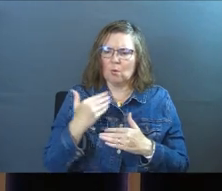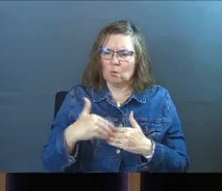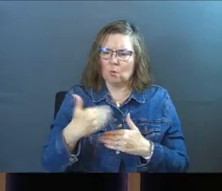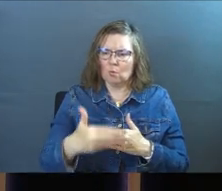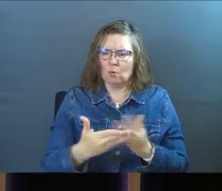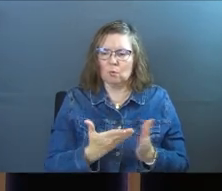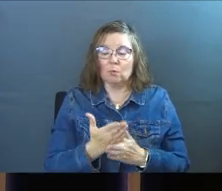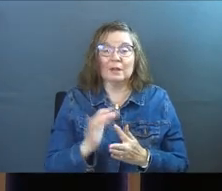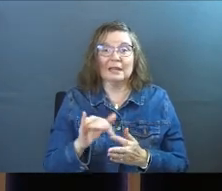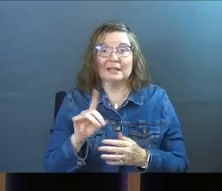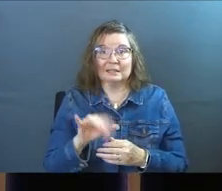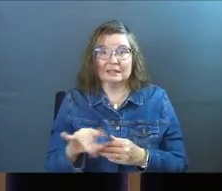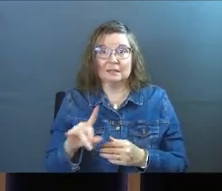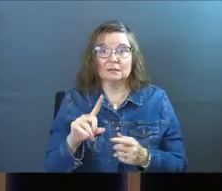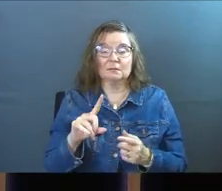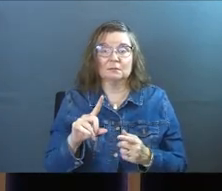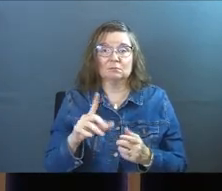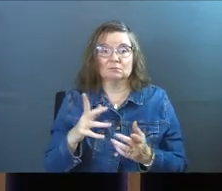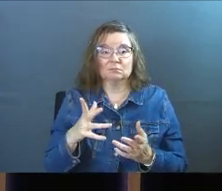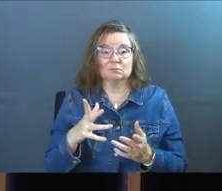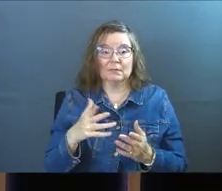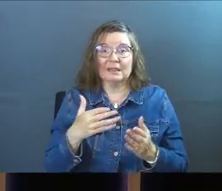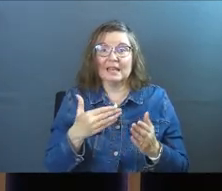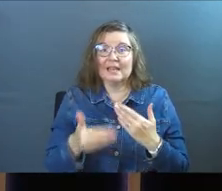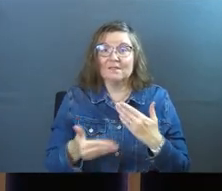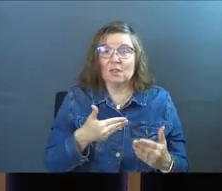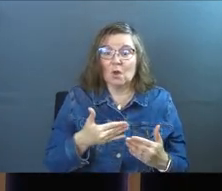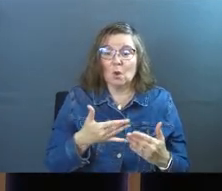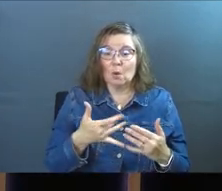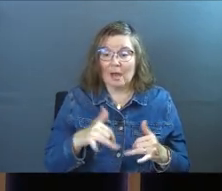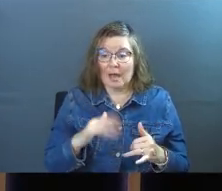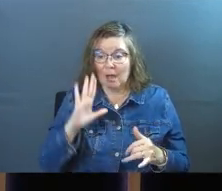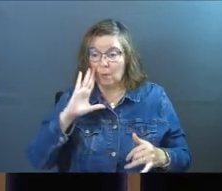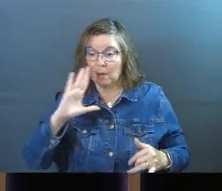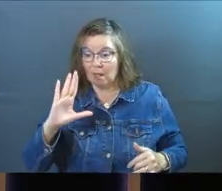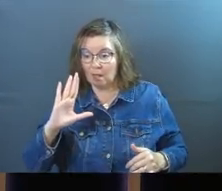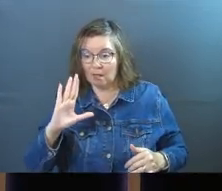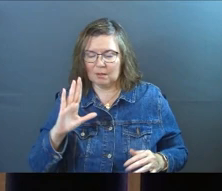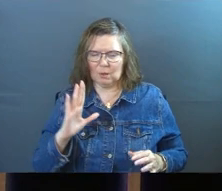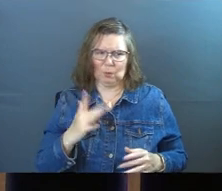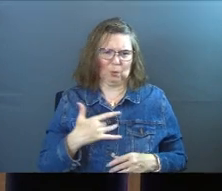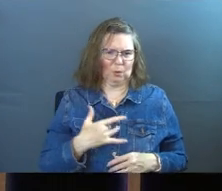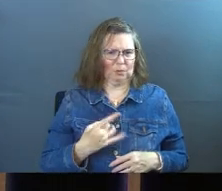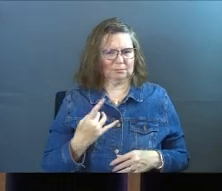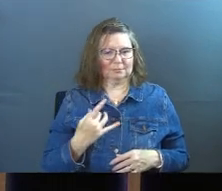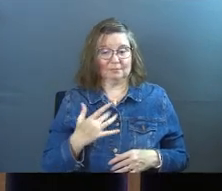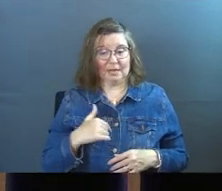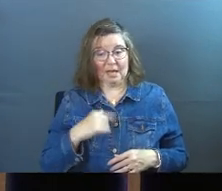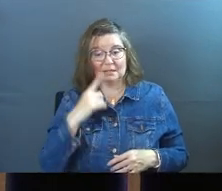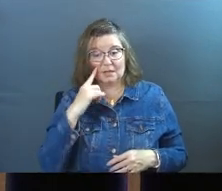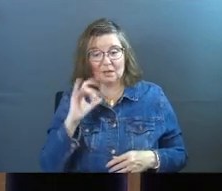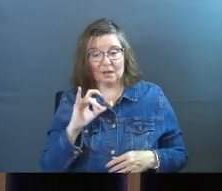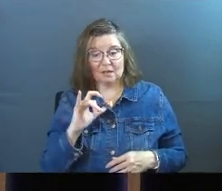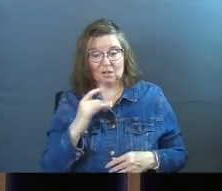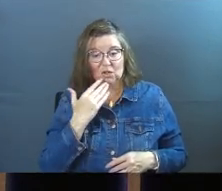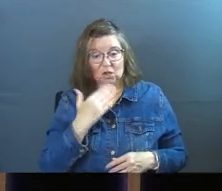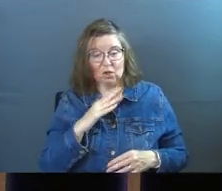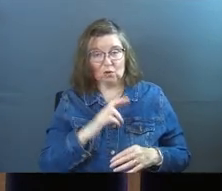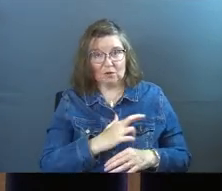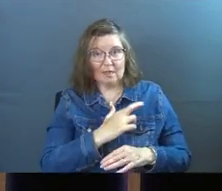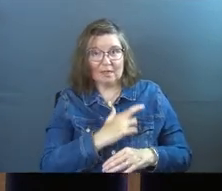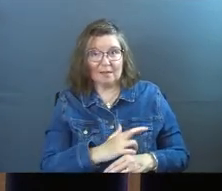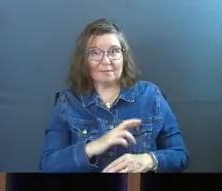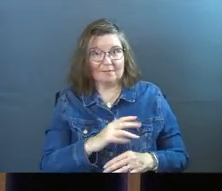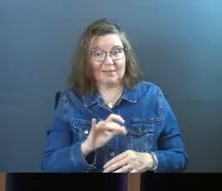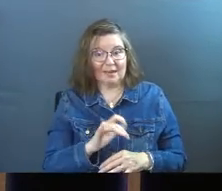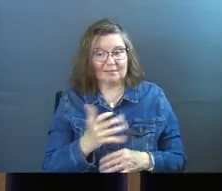did he get? Did he get to the, you know, even though, yet I will? And he's like, boy, that sounds like a good rhythm. Like,